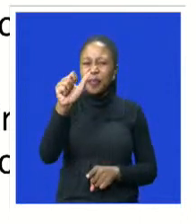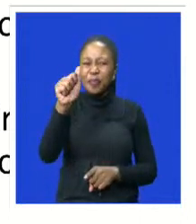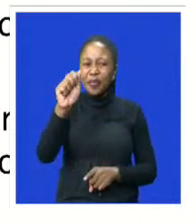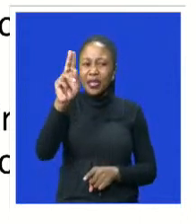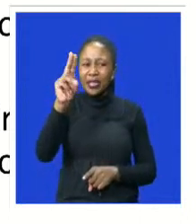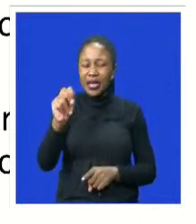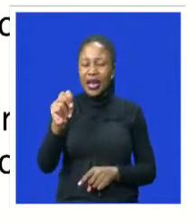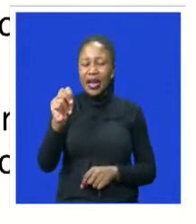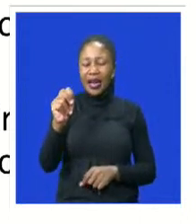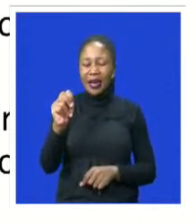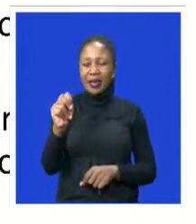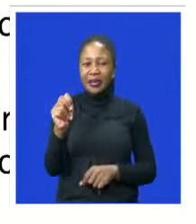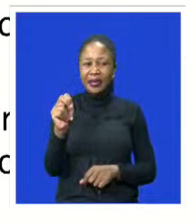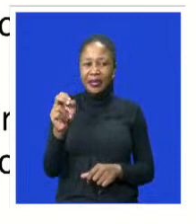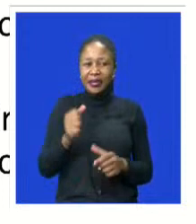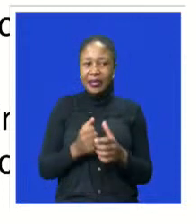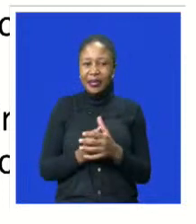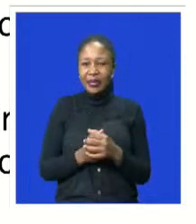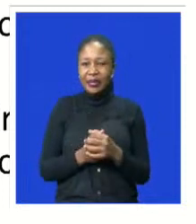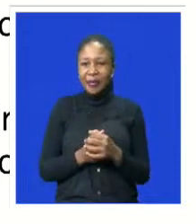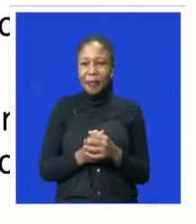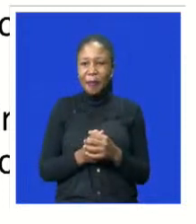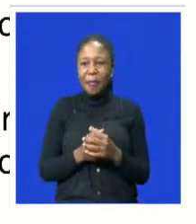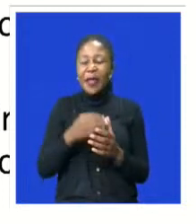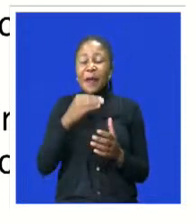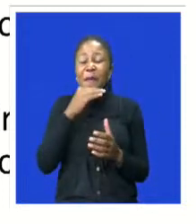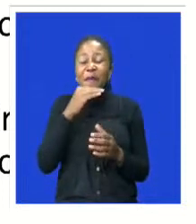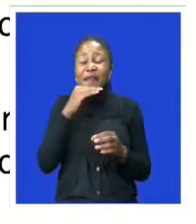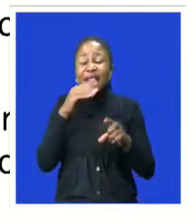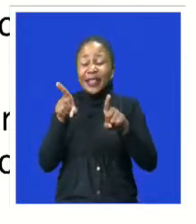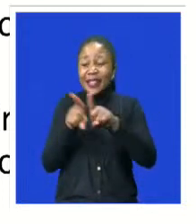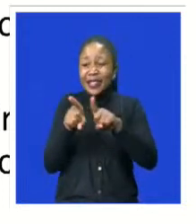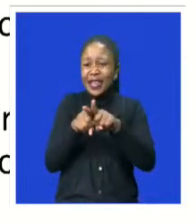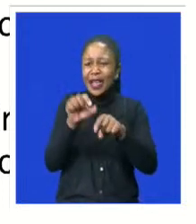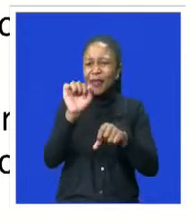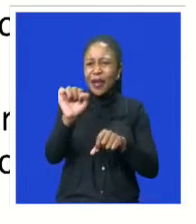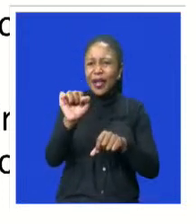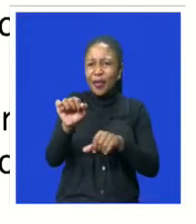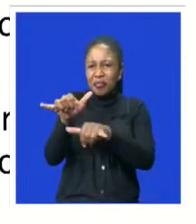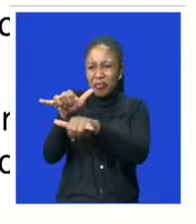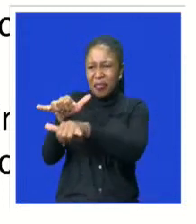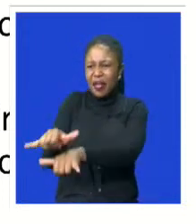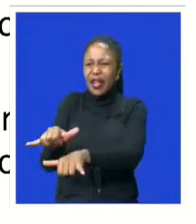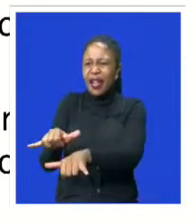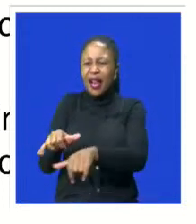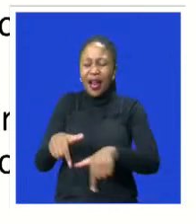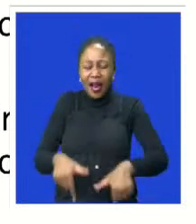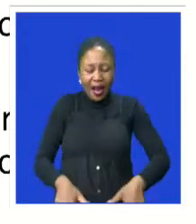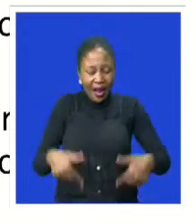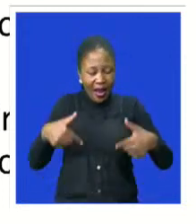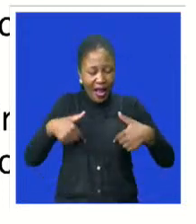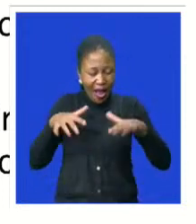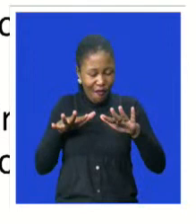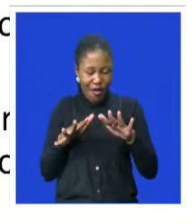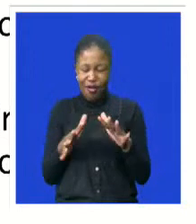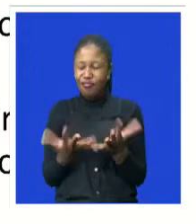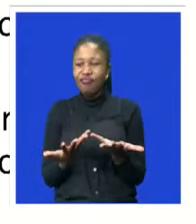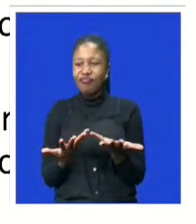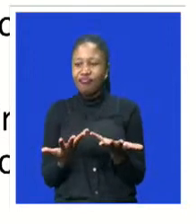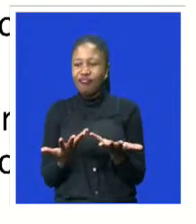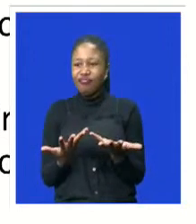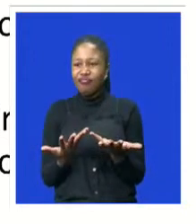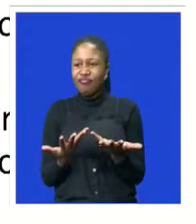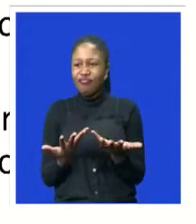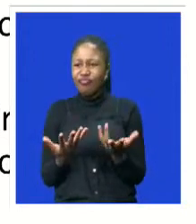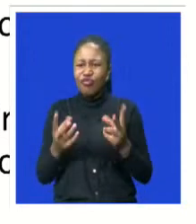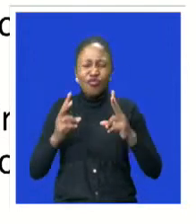which means they were also living a nomadic life. They could not be